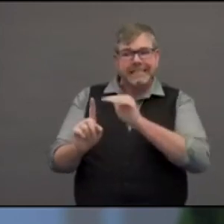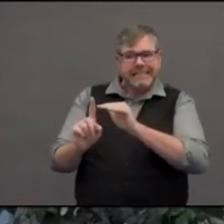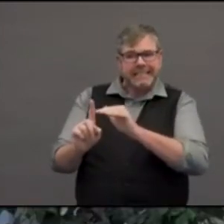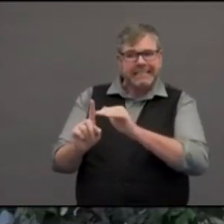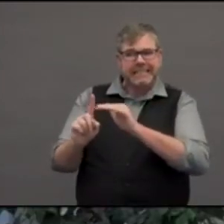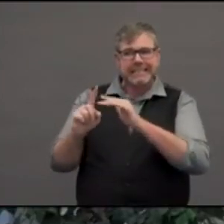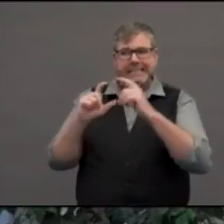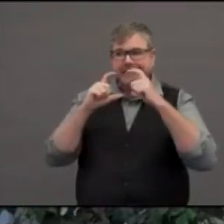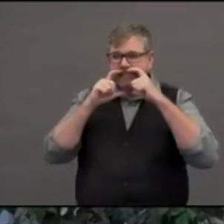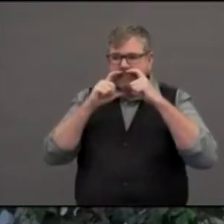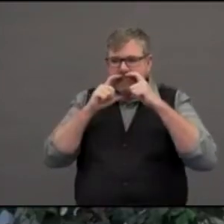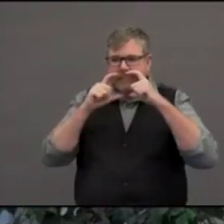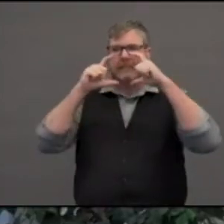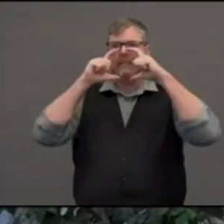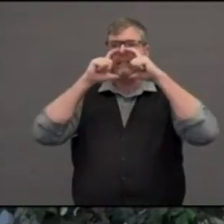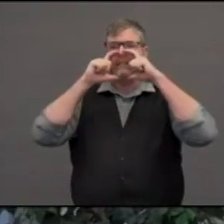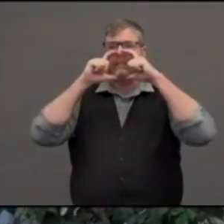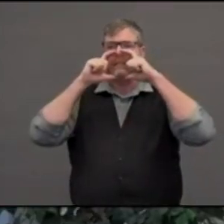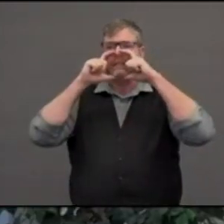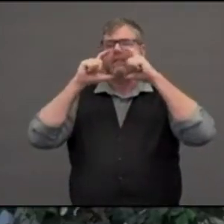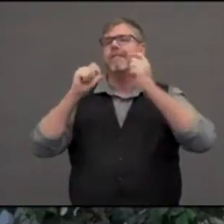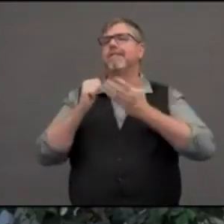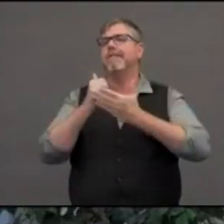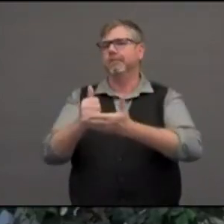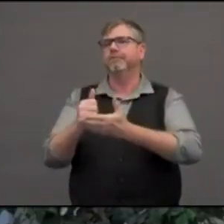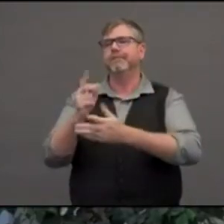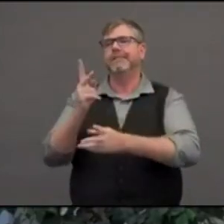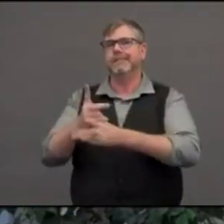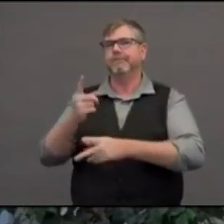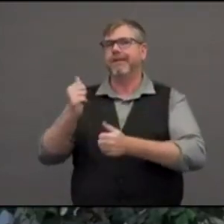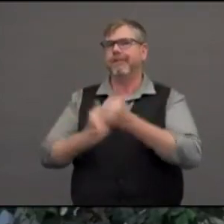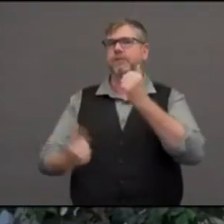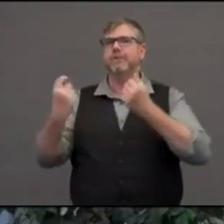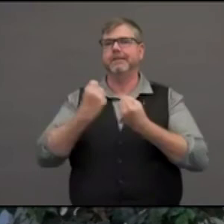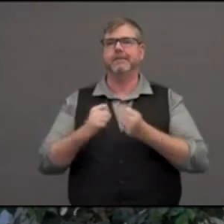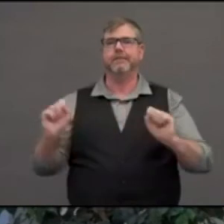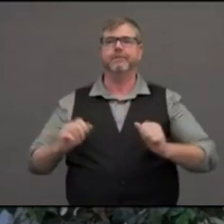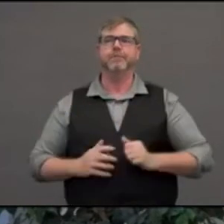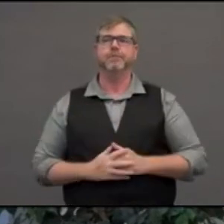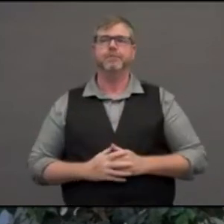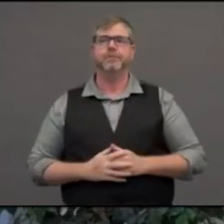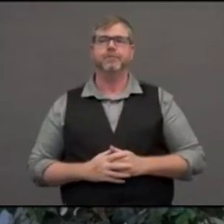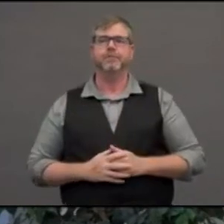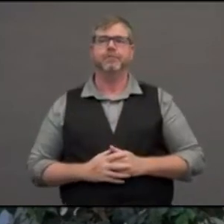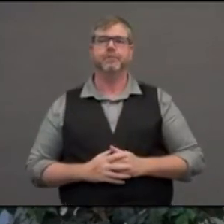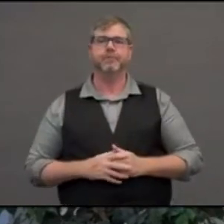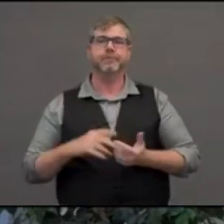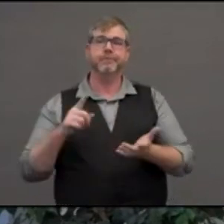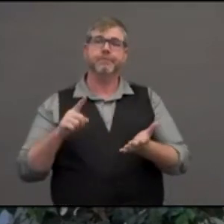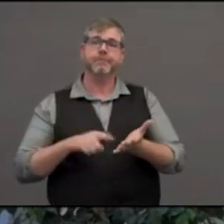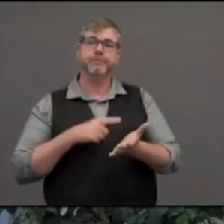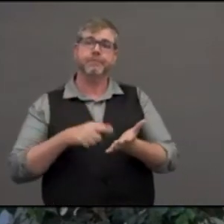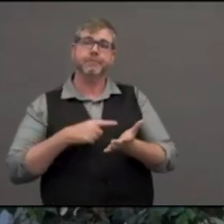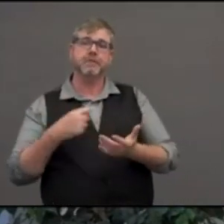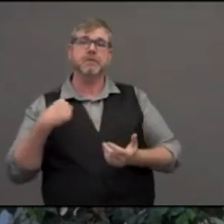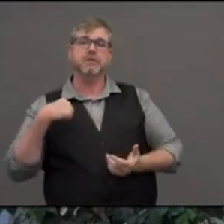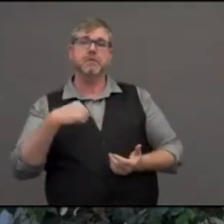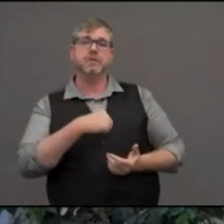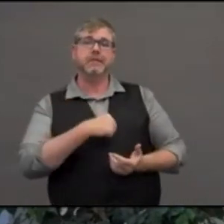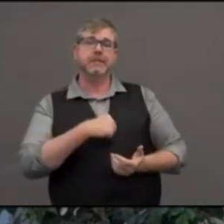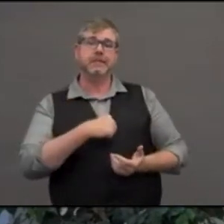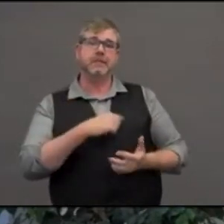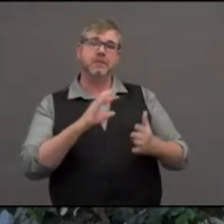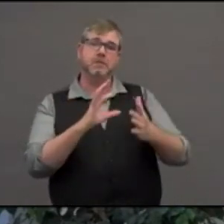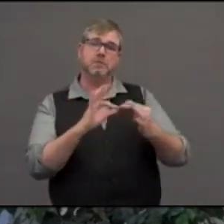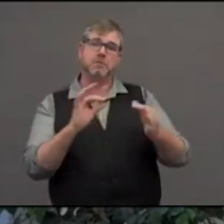safe. Now, a lot of the times we give messaging about not interacting with people that are not in your